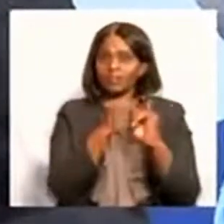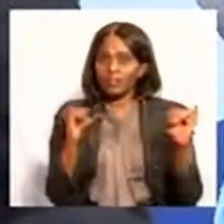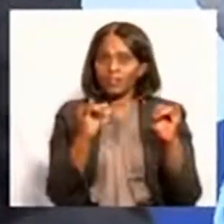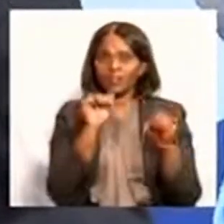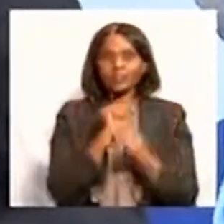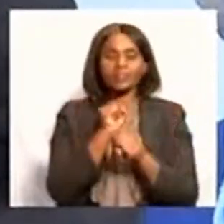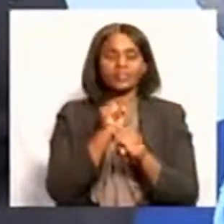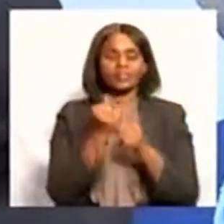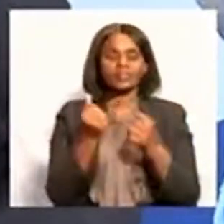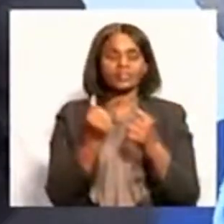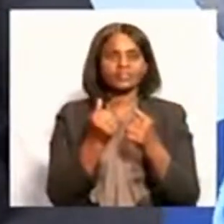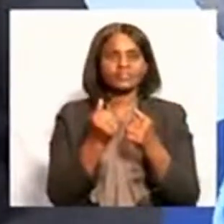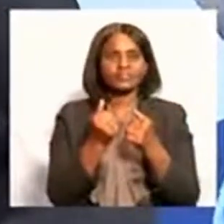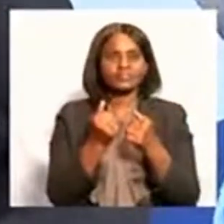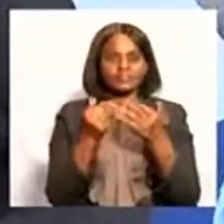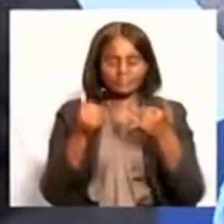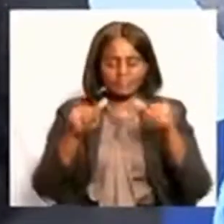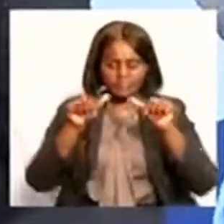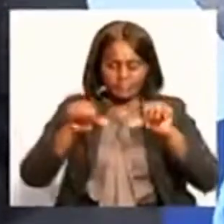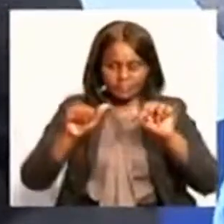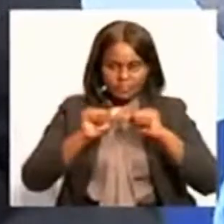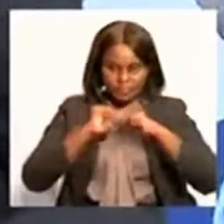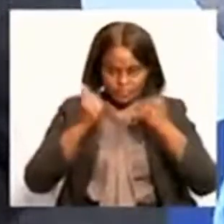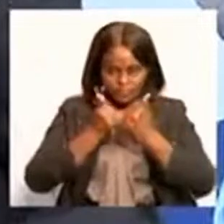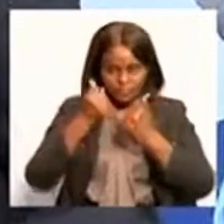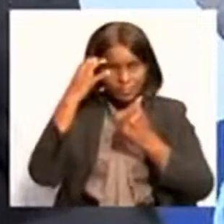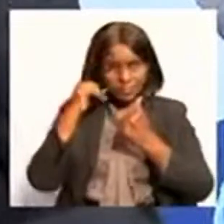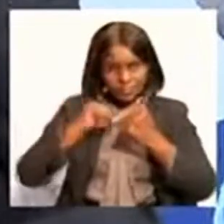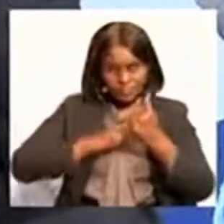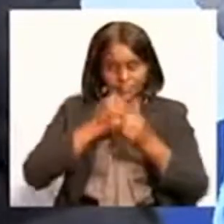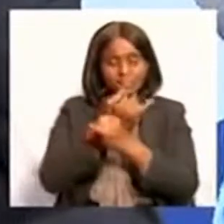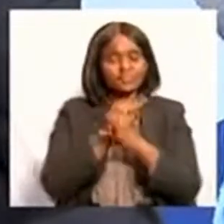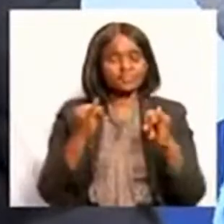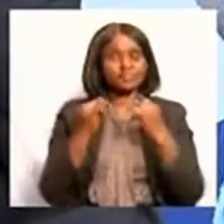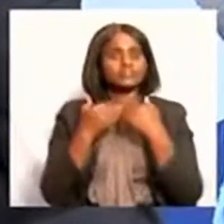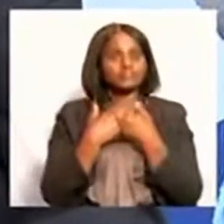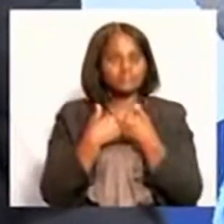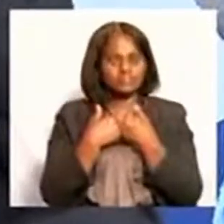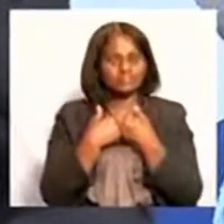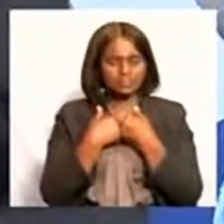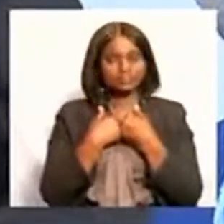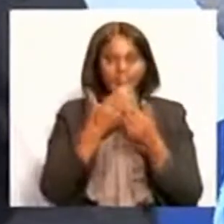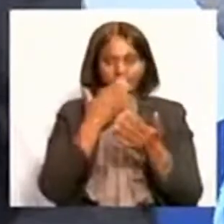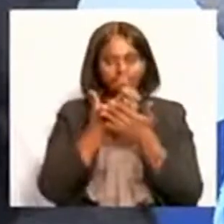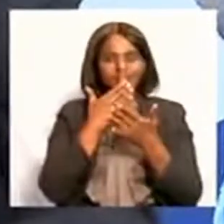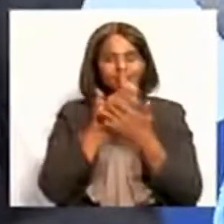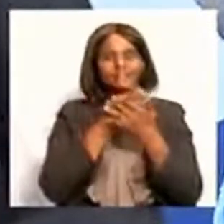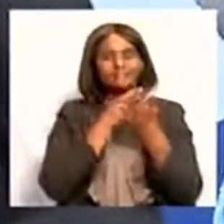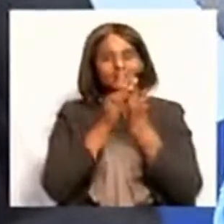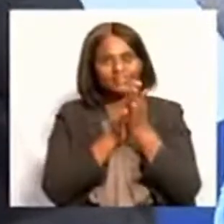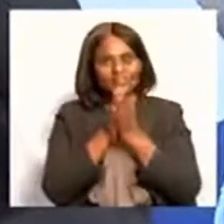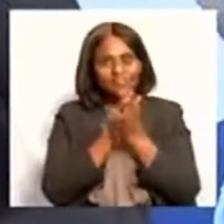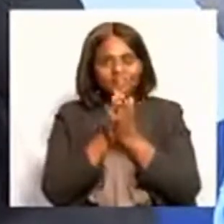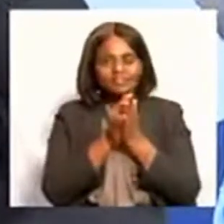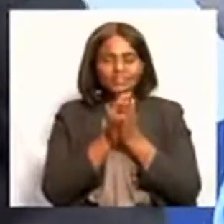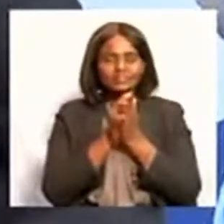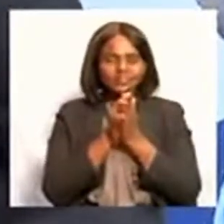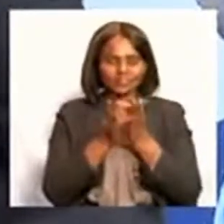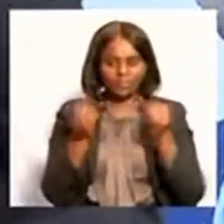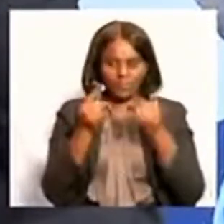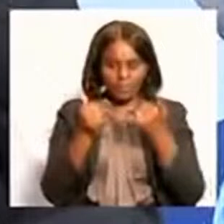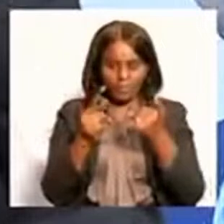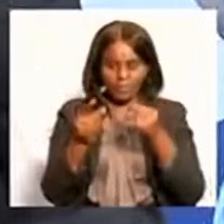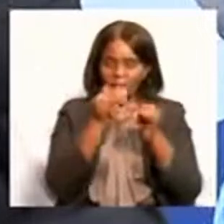works. So when it comes to Auditor General's office, are we independent? That's a very interesting question to answer. So when it